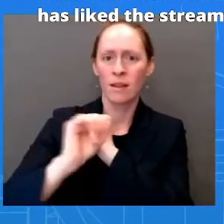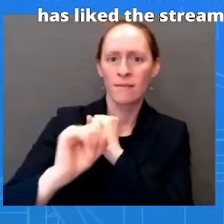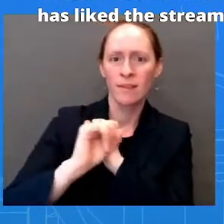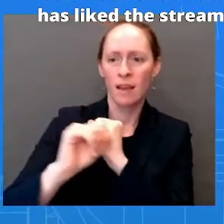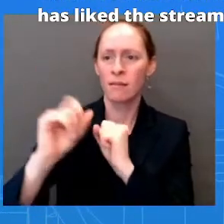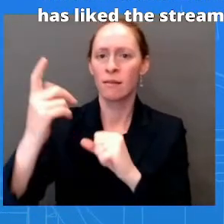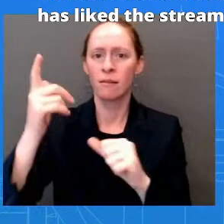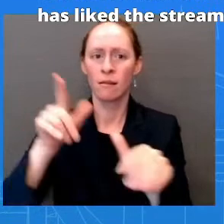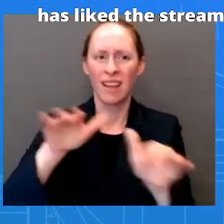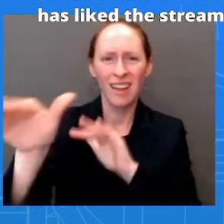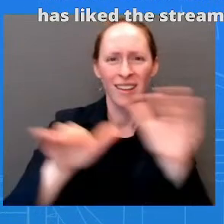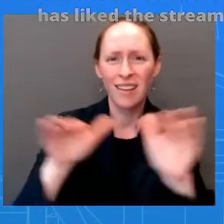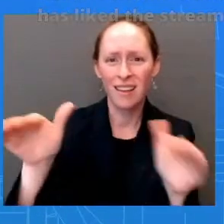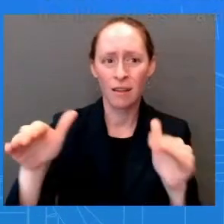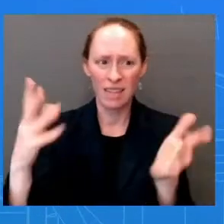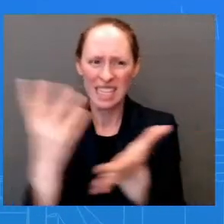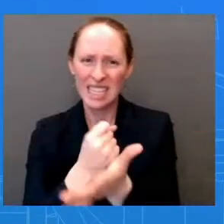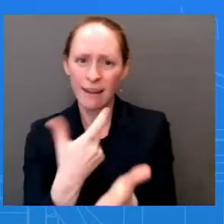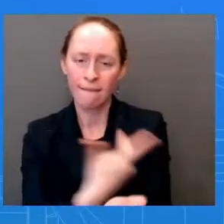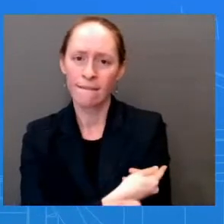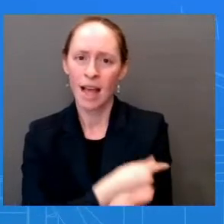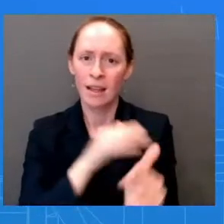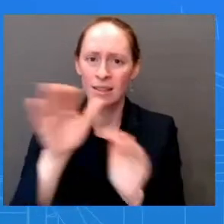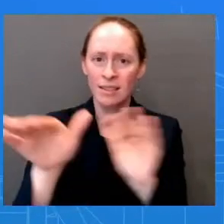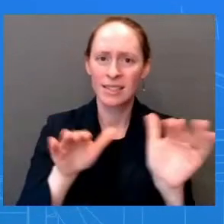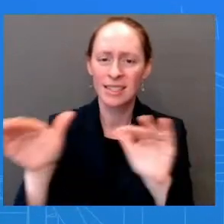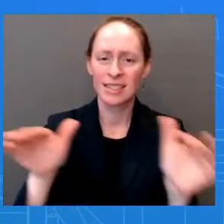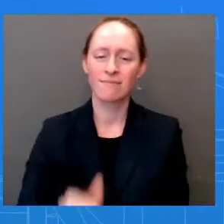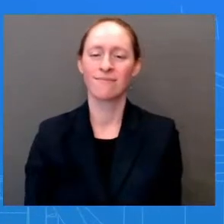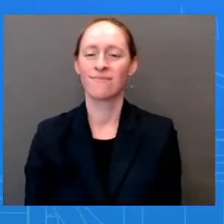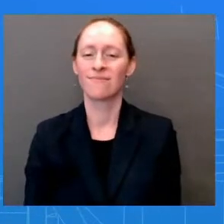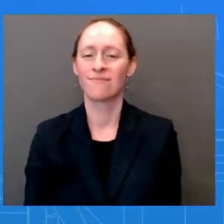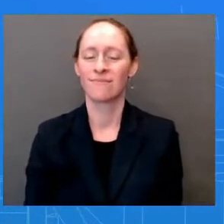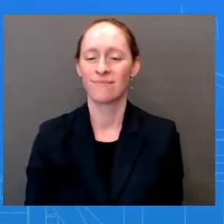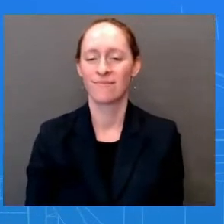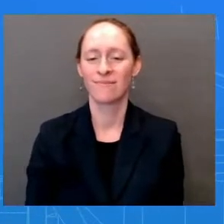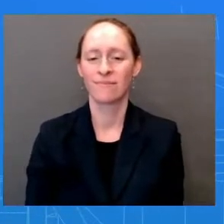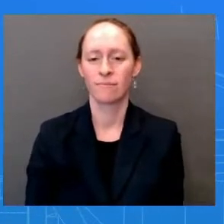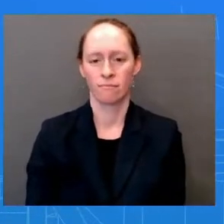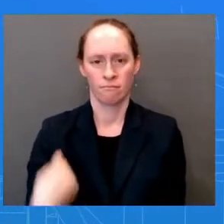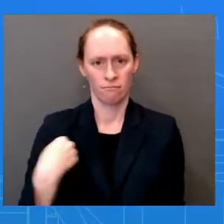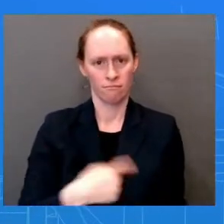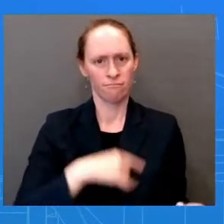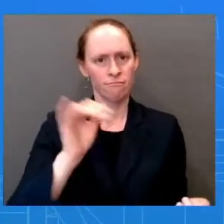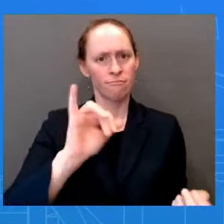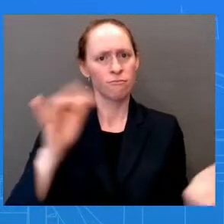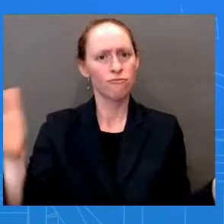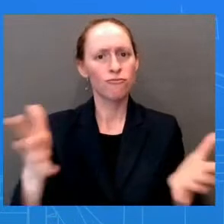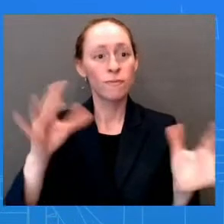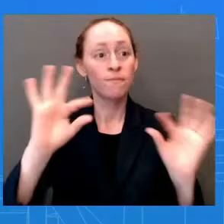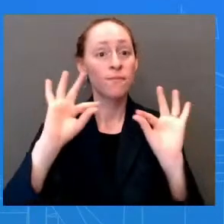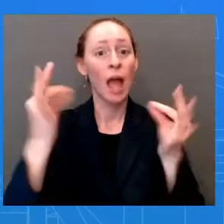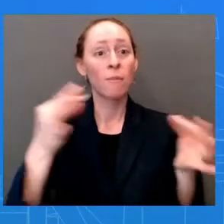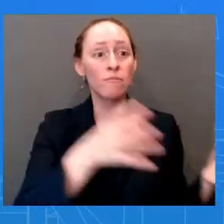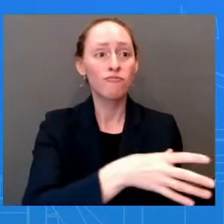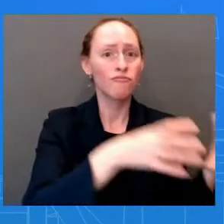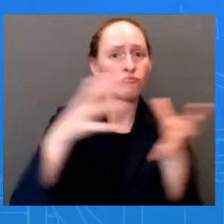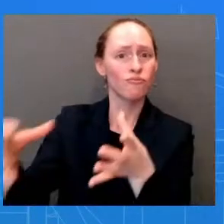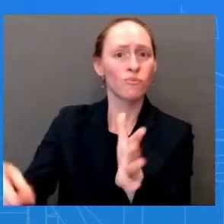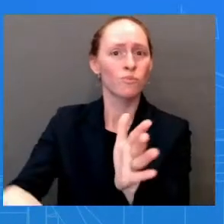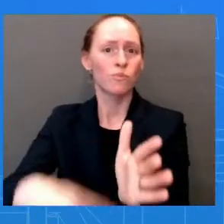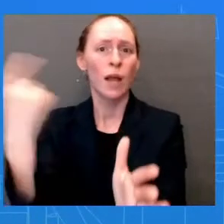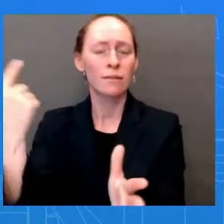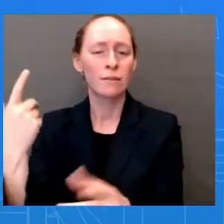COVID shots by the end of the year, because it's the best protection for this winter. And remember, for a majority of Americans, this is going to be a once-a-year